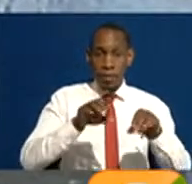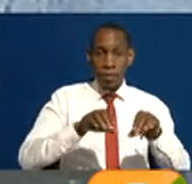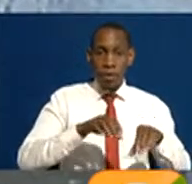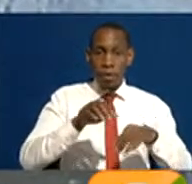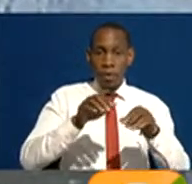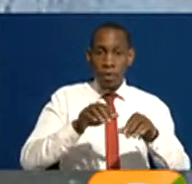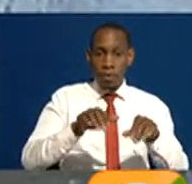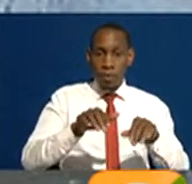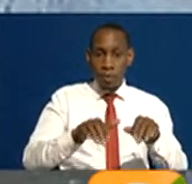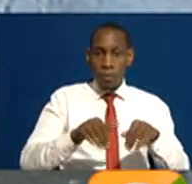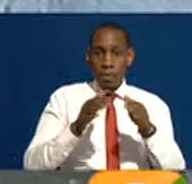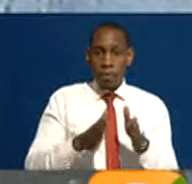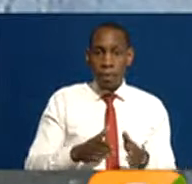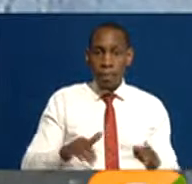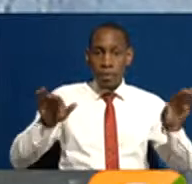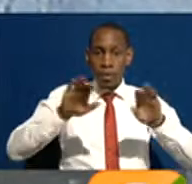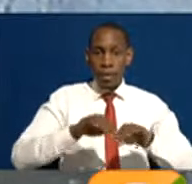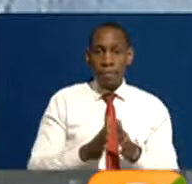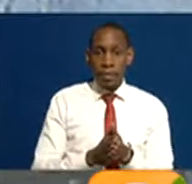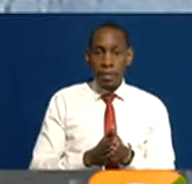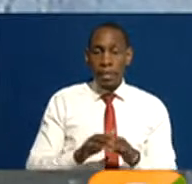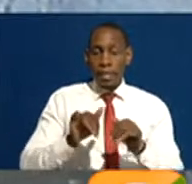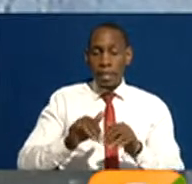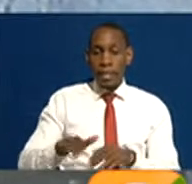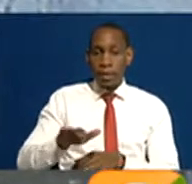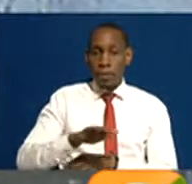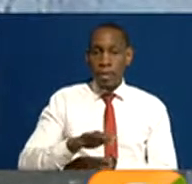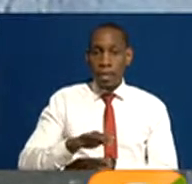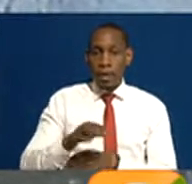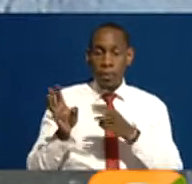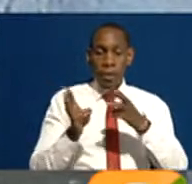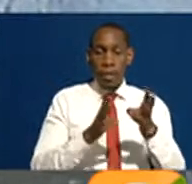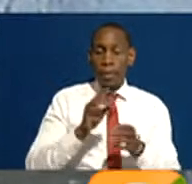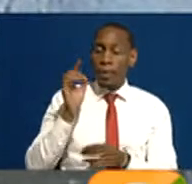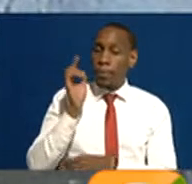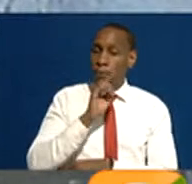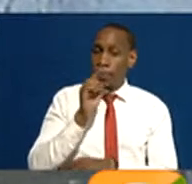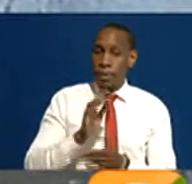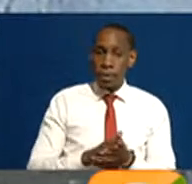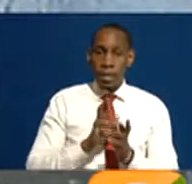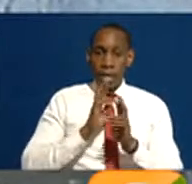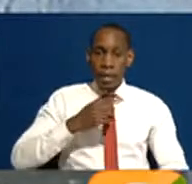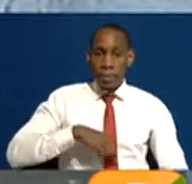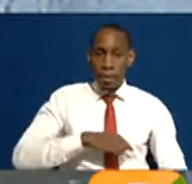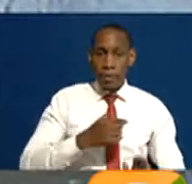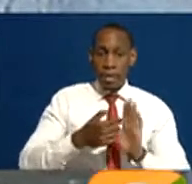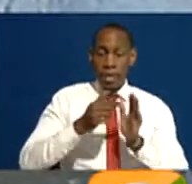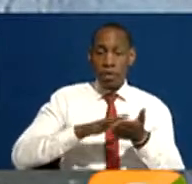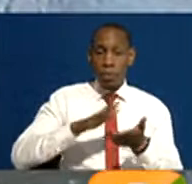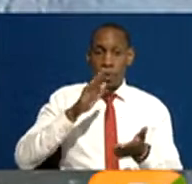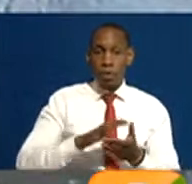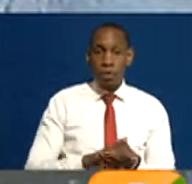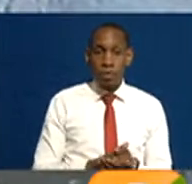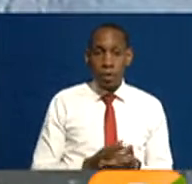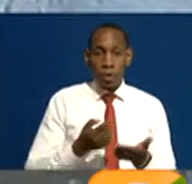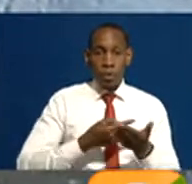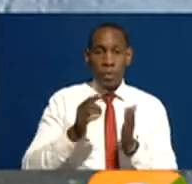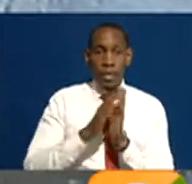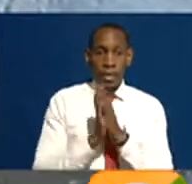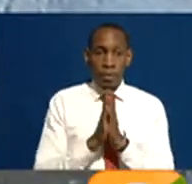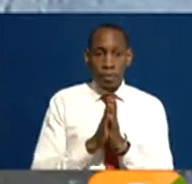Rift, owing to its ability to adapt to tough climatic conditions. Very own Dennis Ochieno tells us more on this